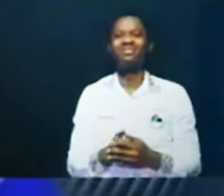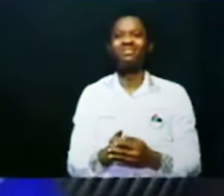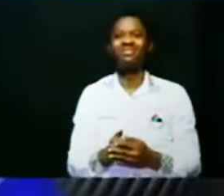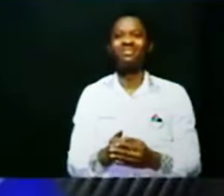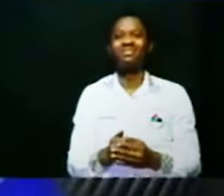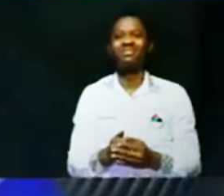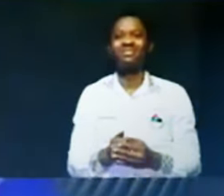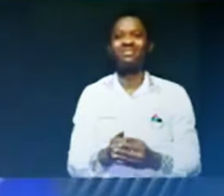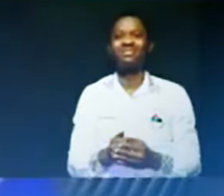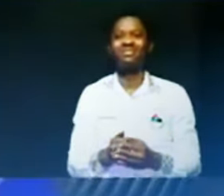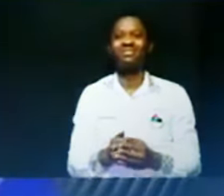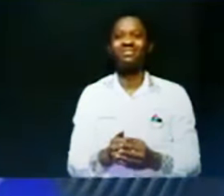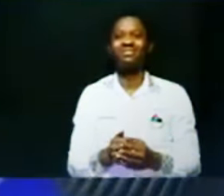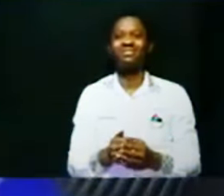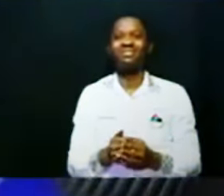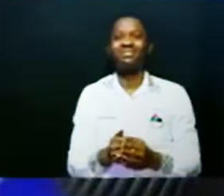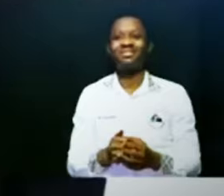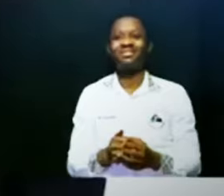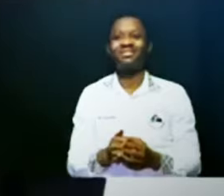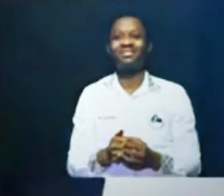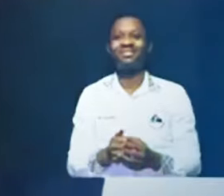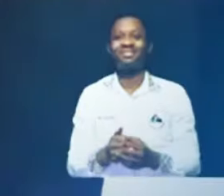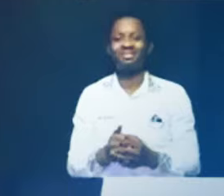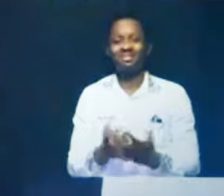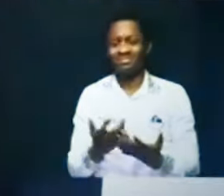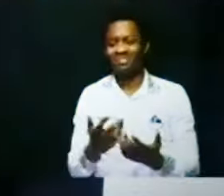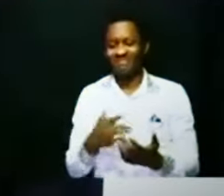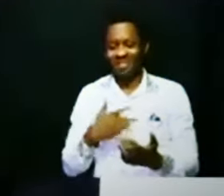yeah, it's better than what I said. Yeah.